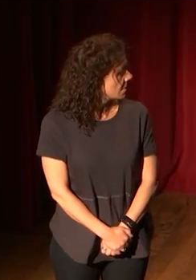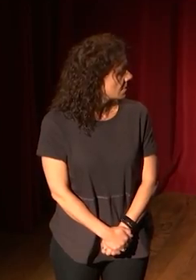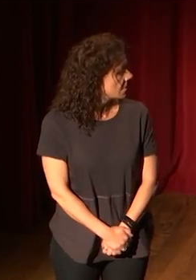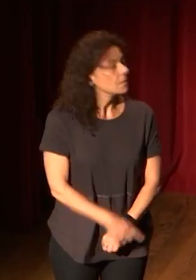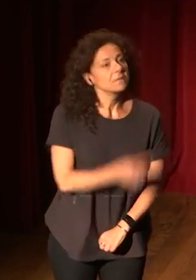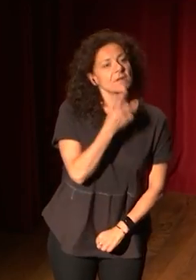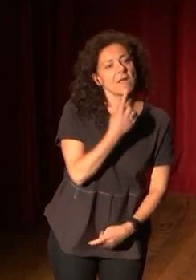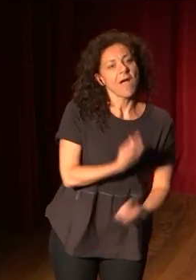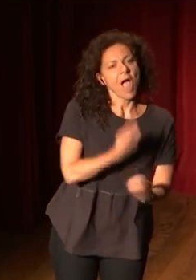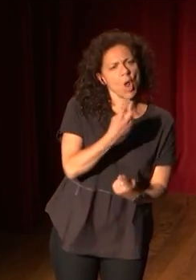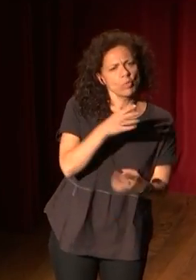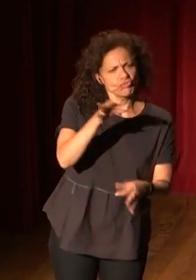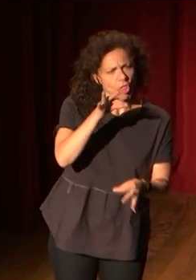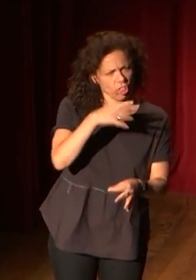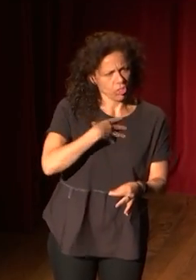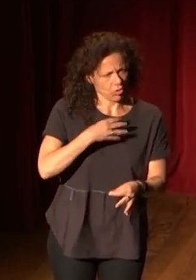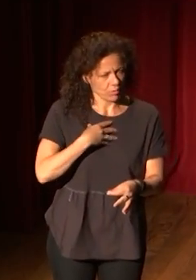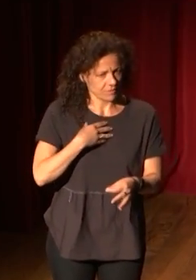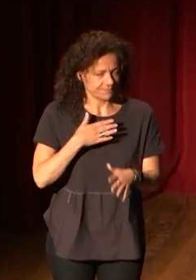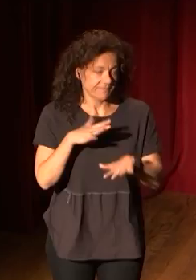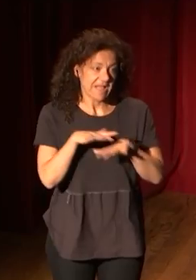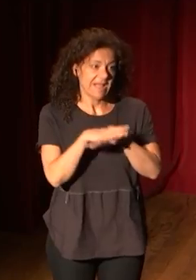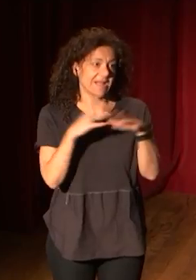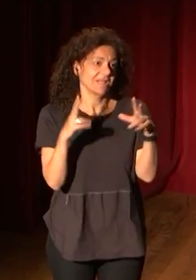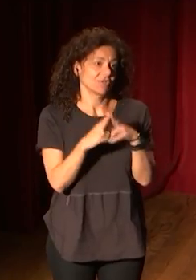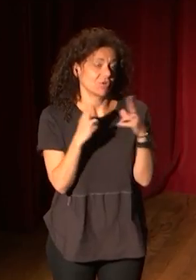documents. Bien, social media